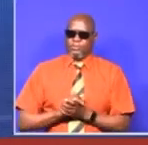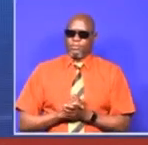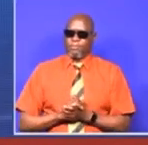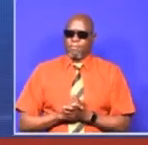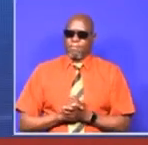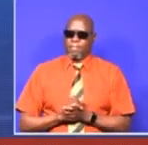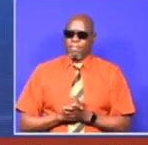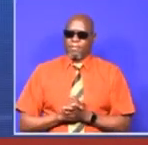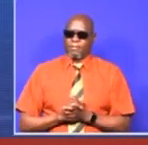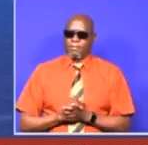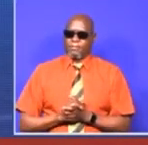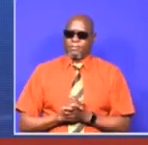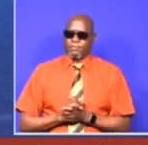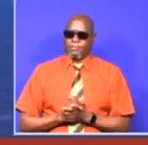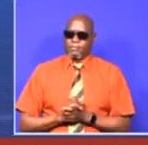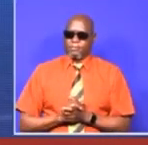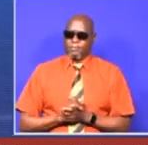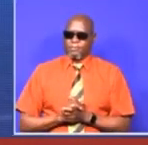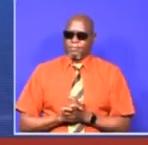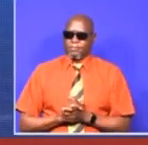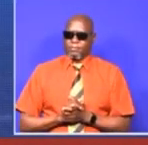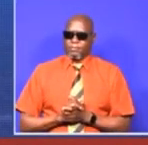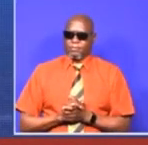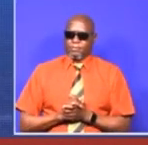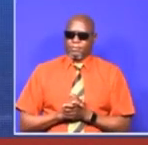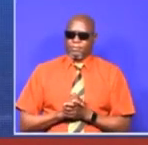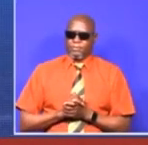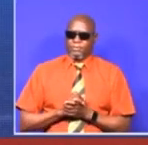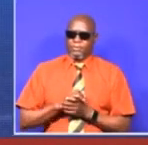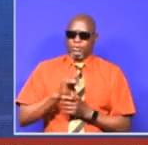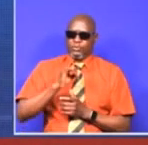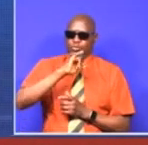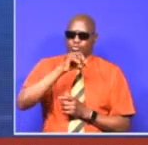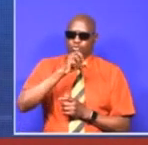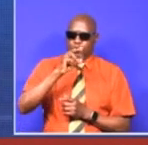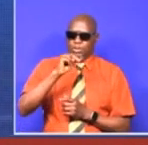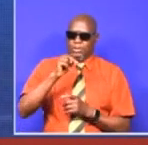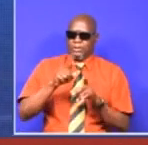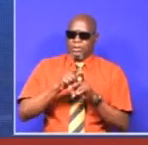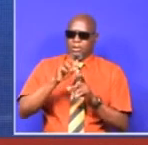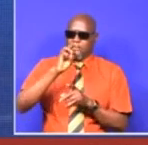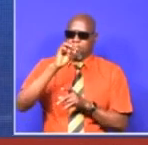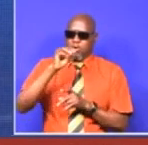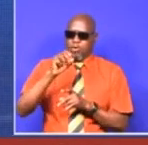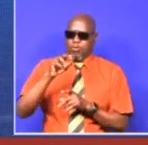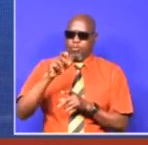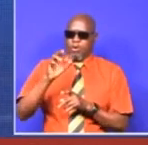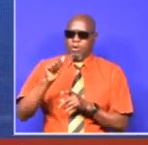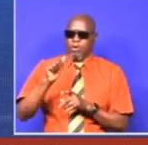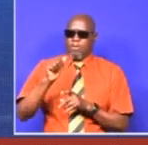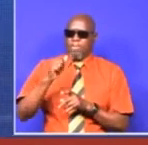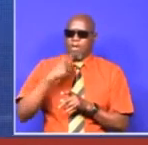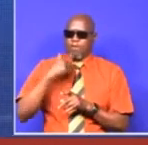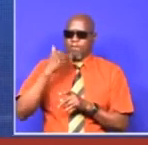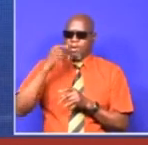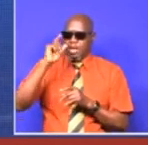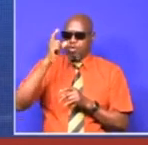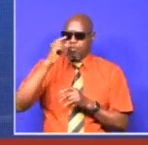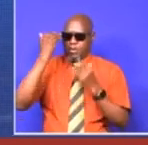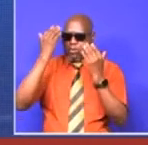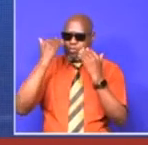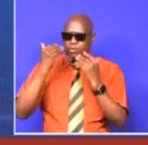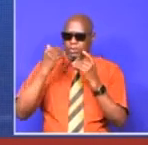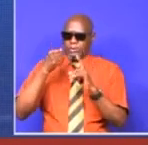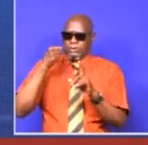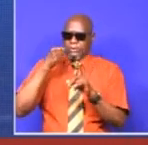Now, two nurses, Jonah Kipsiror Marori and Ephraim Maura Karombi, have been charged in a Nairobi court for attacking